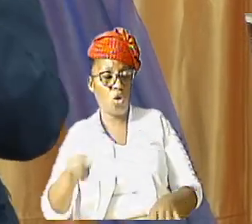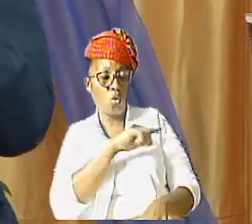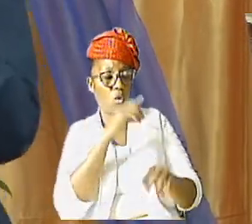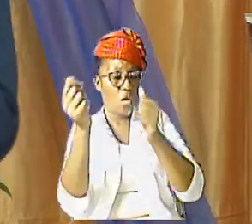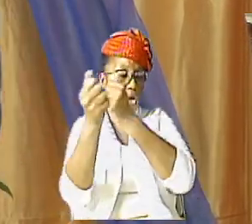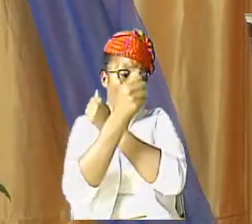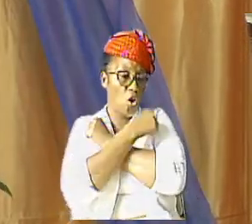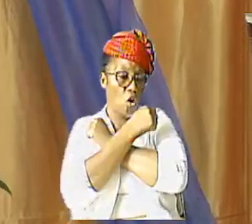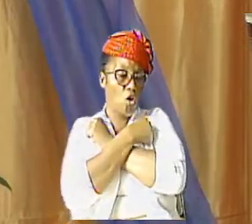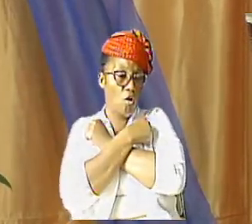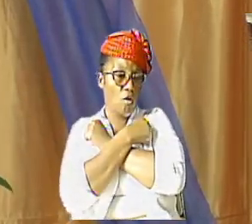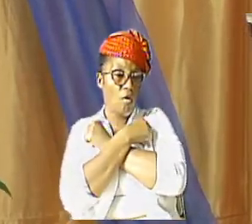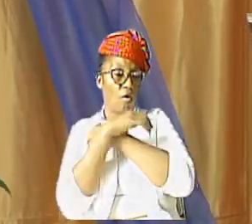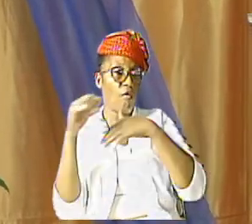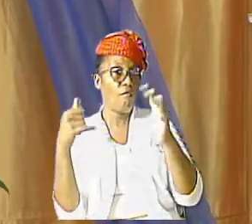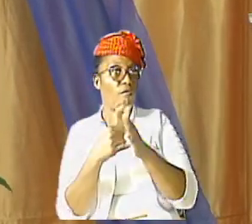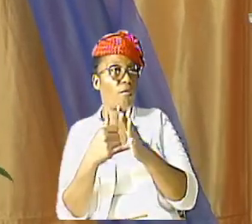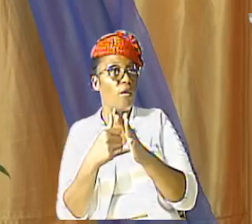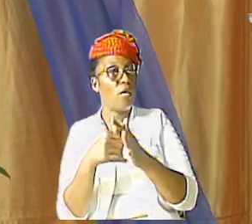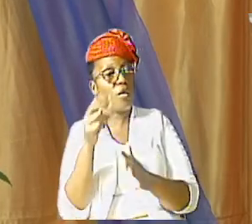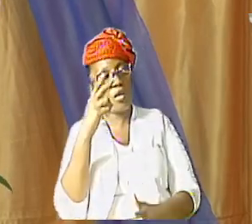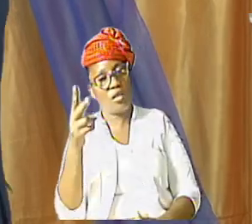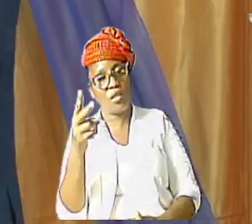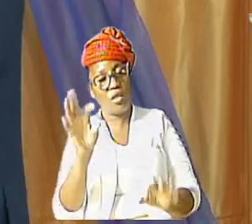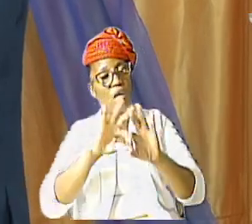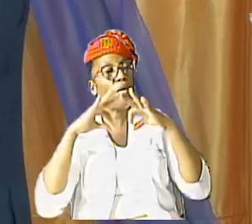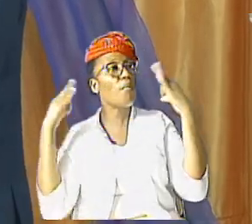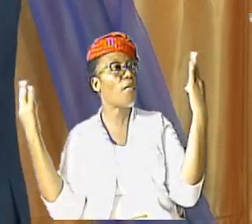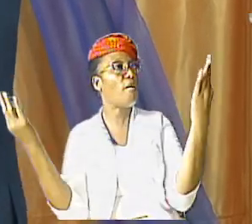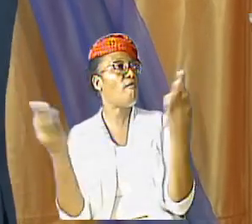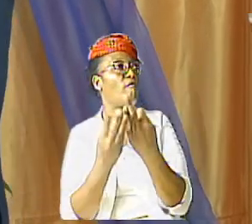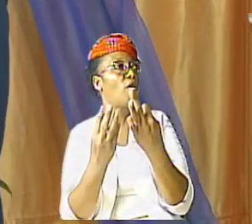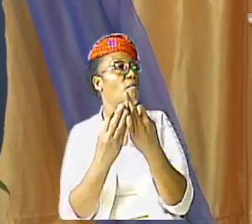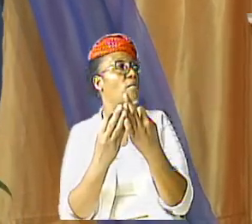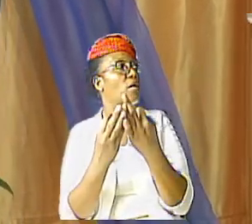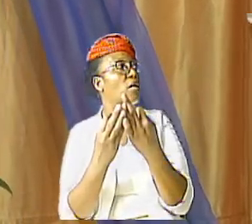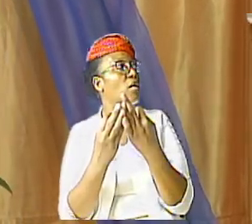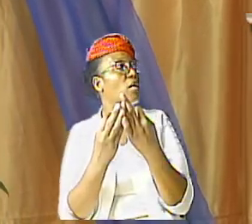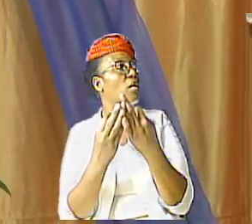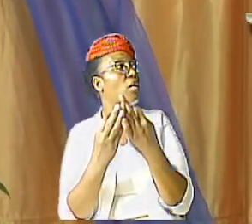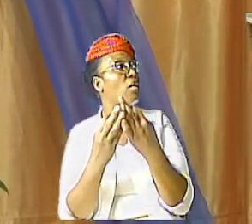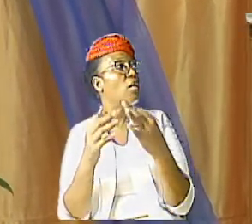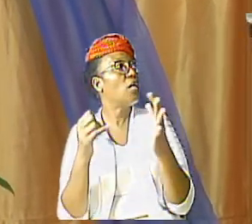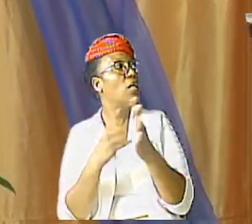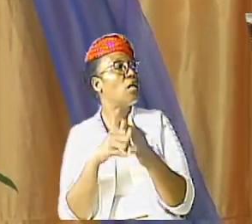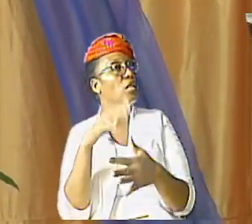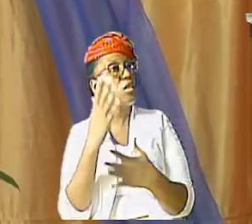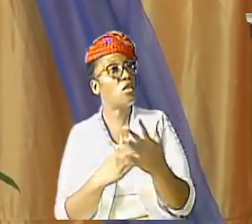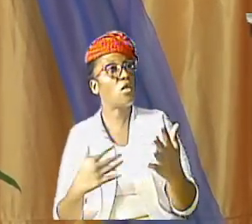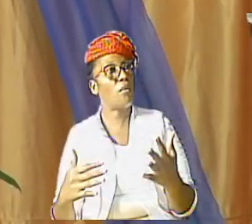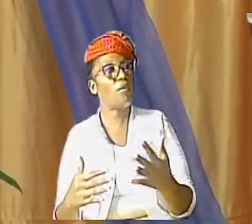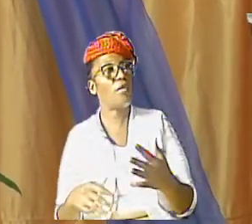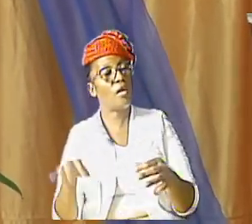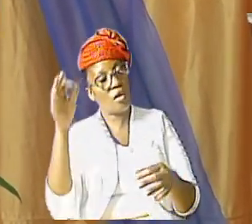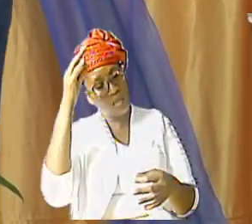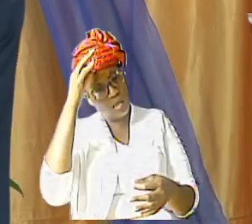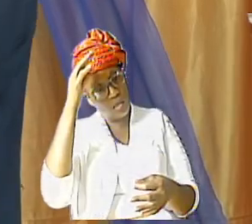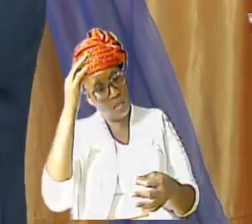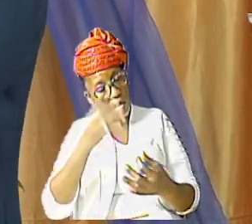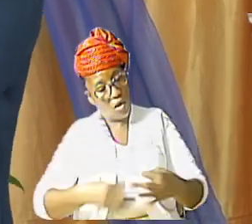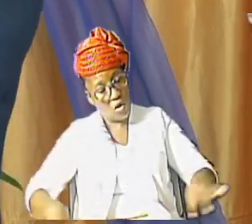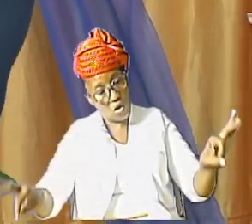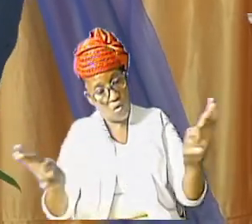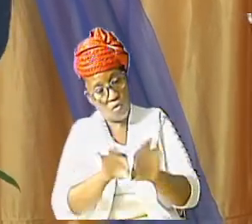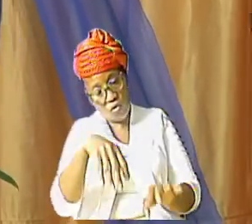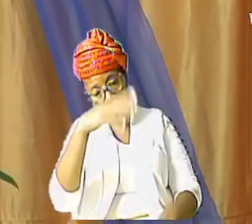just love the fact that we can recognize the family and big up the family. And it is something that is very important. So I say God